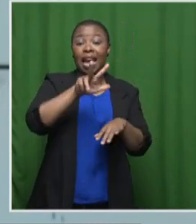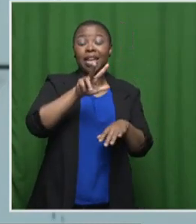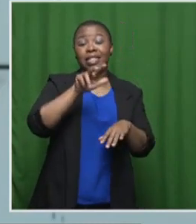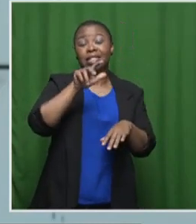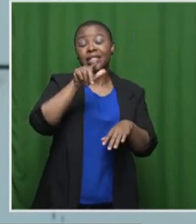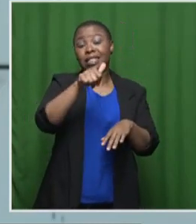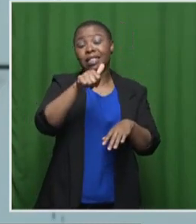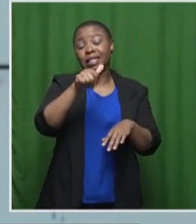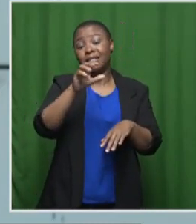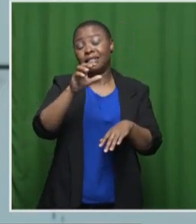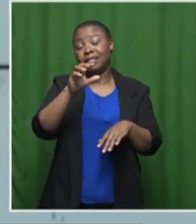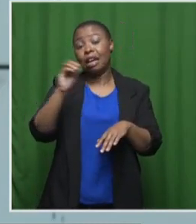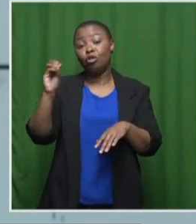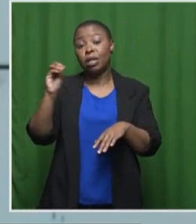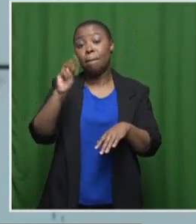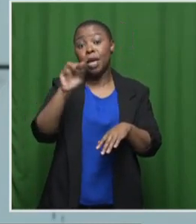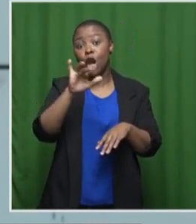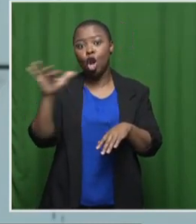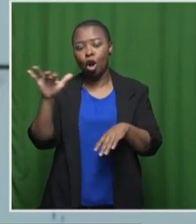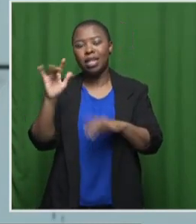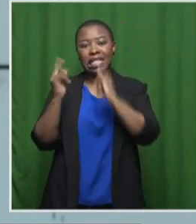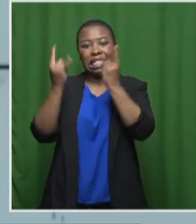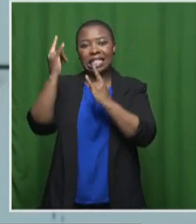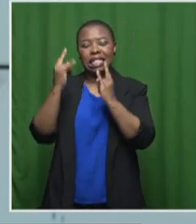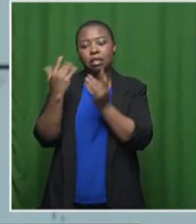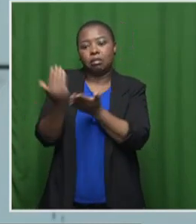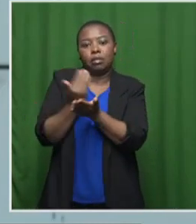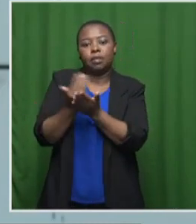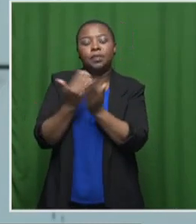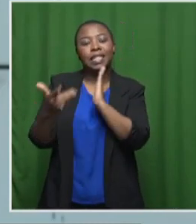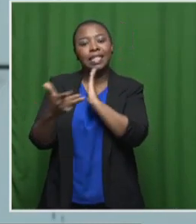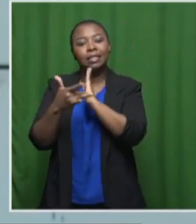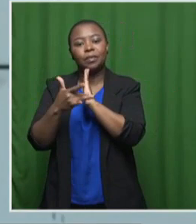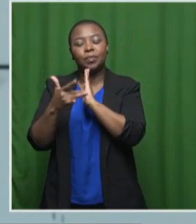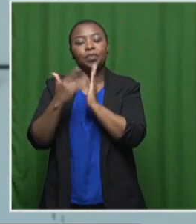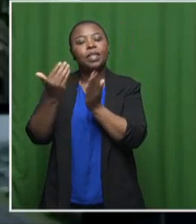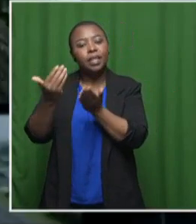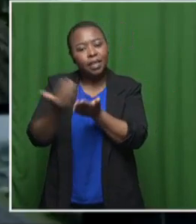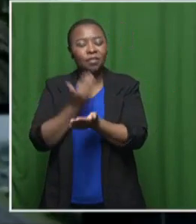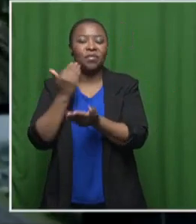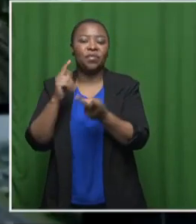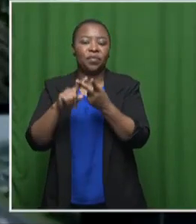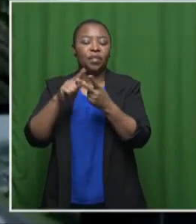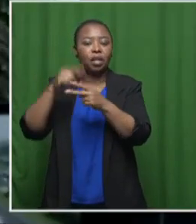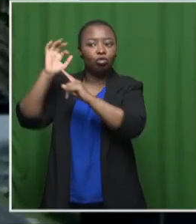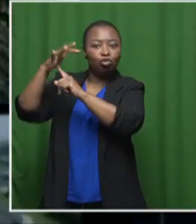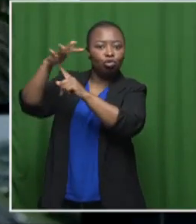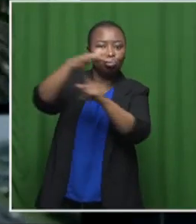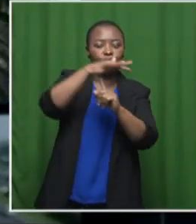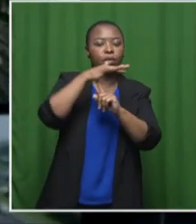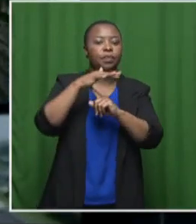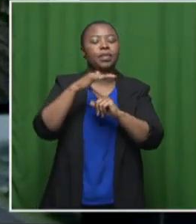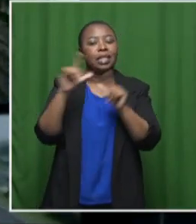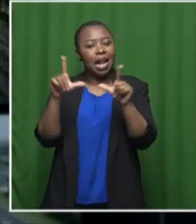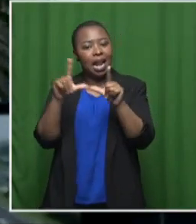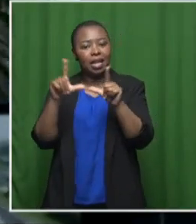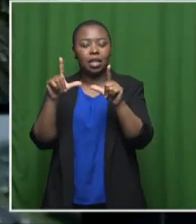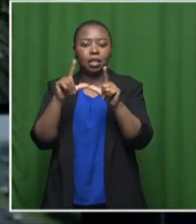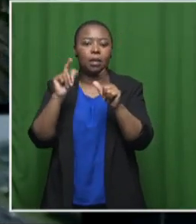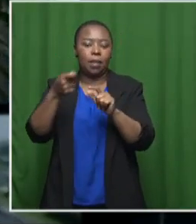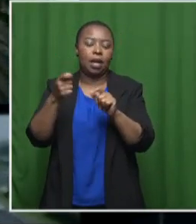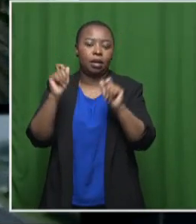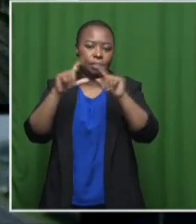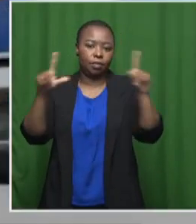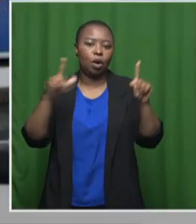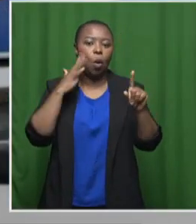rand investment the city is making in safety technology, including drones, aerial surveillance and license plate recognition